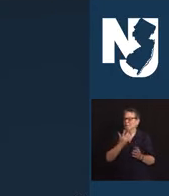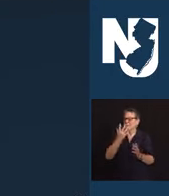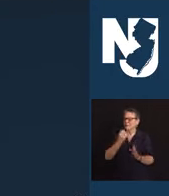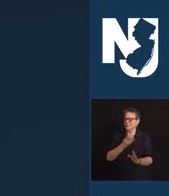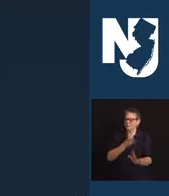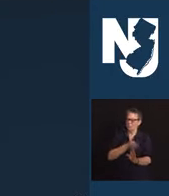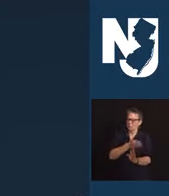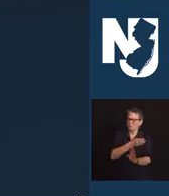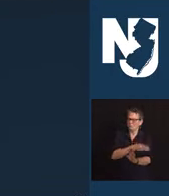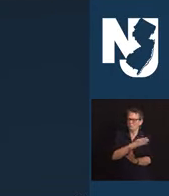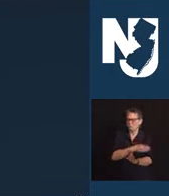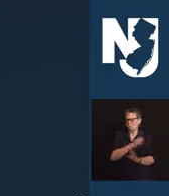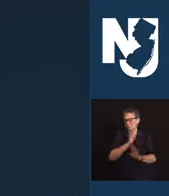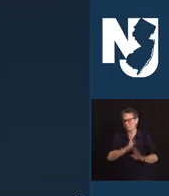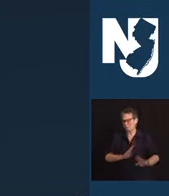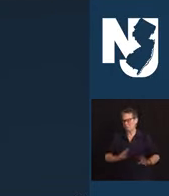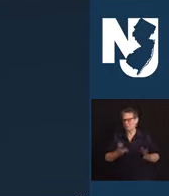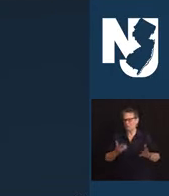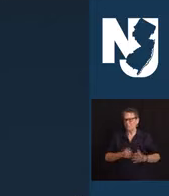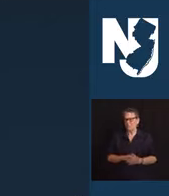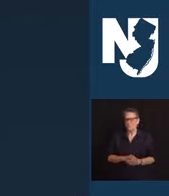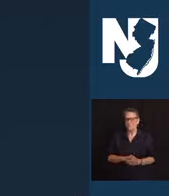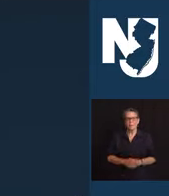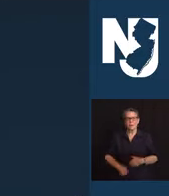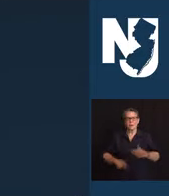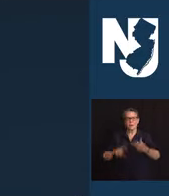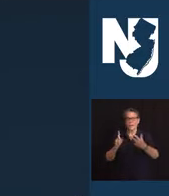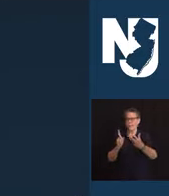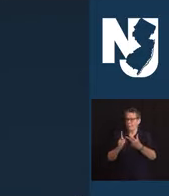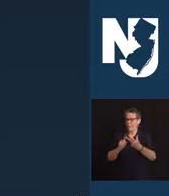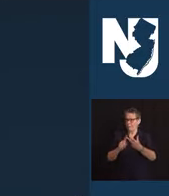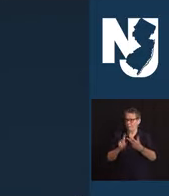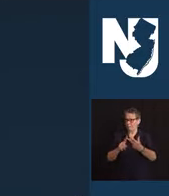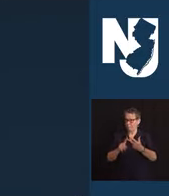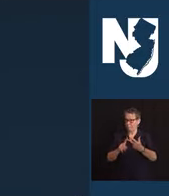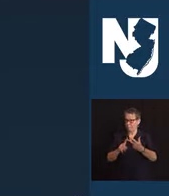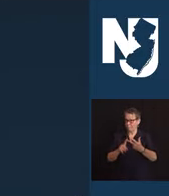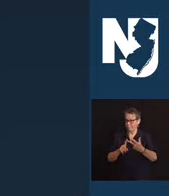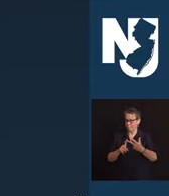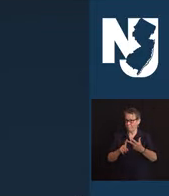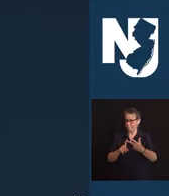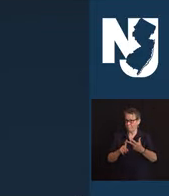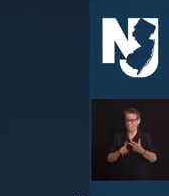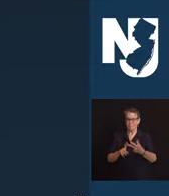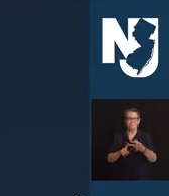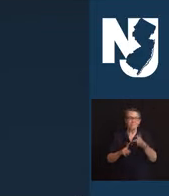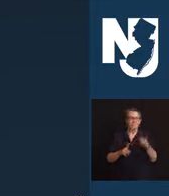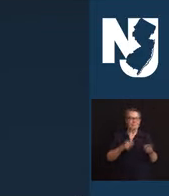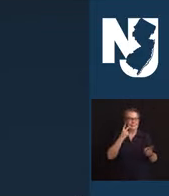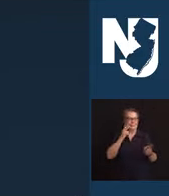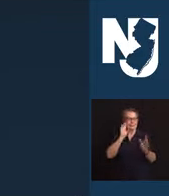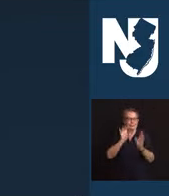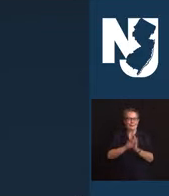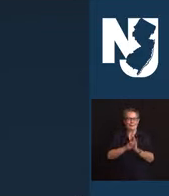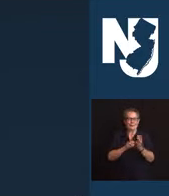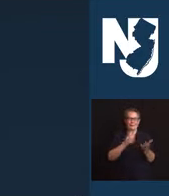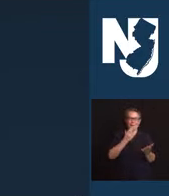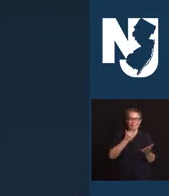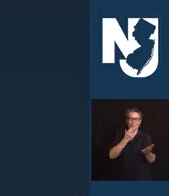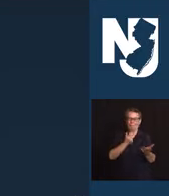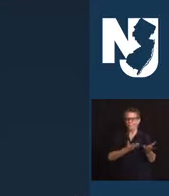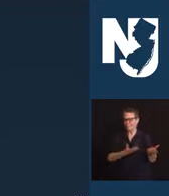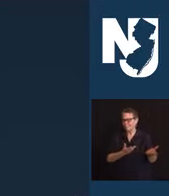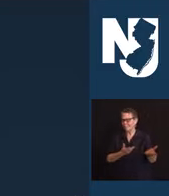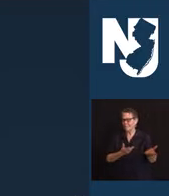Butler's Robert Brown Sr. Robert was one of 11, look at that, what a great shot. Robert was one